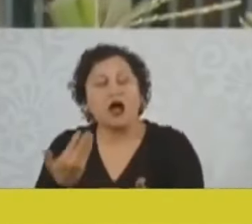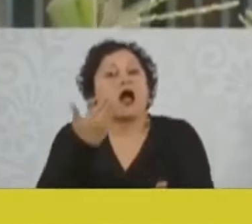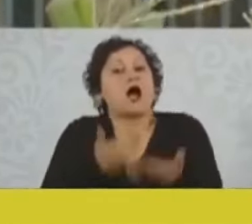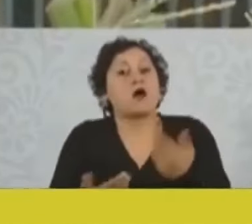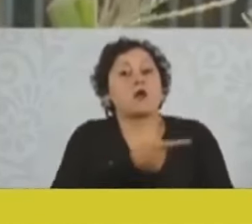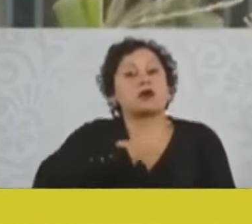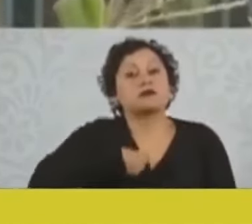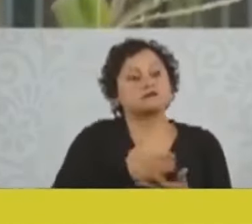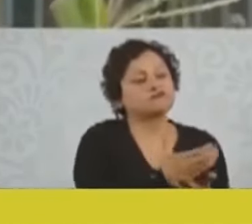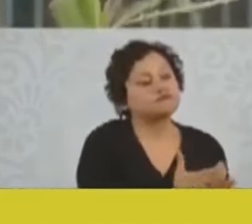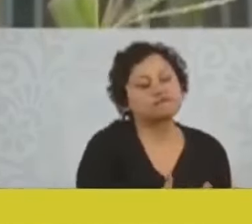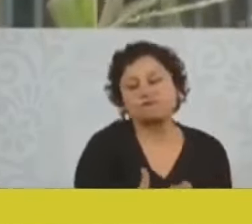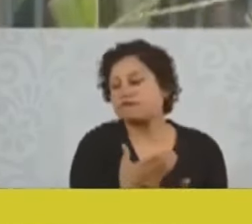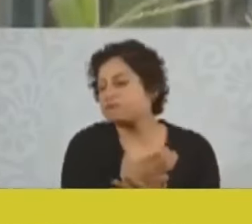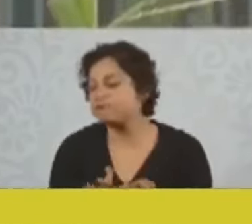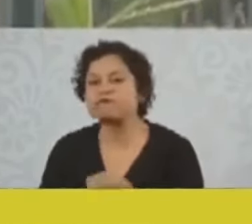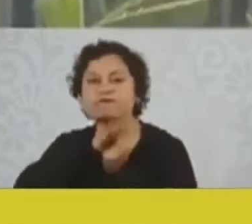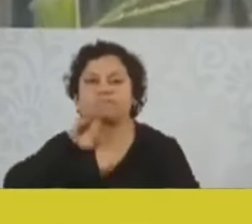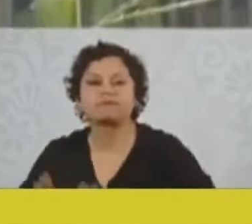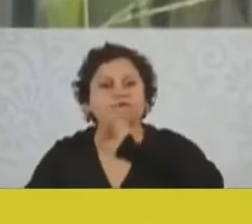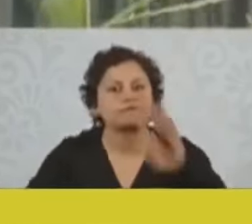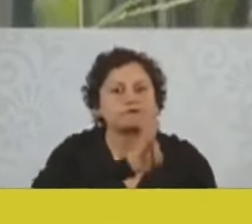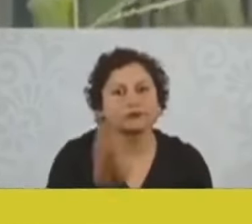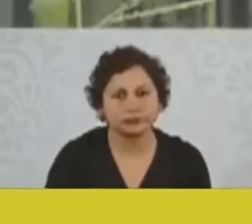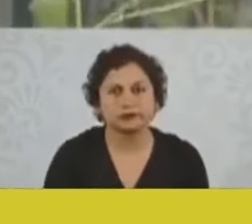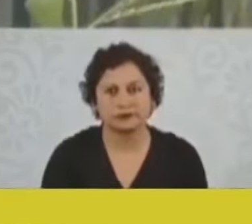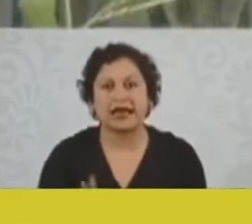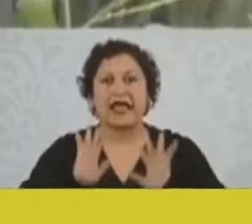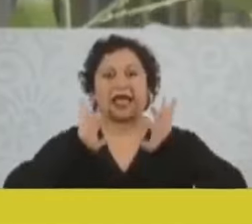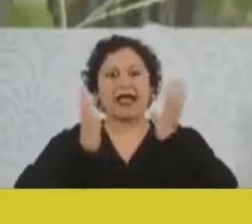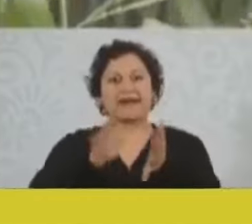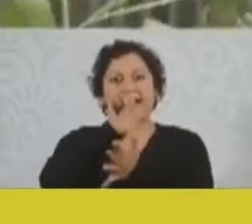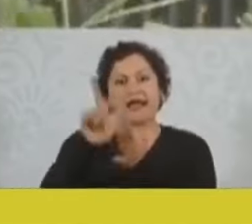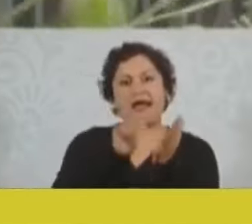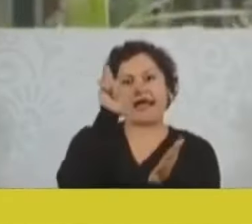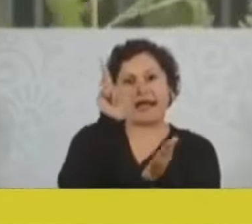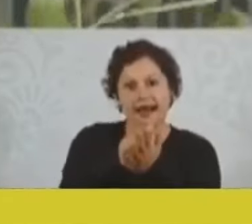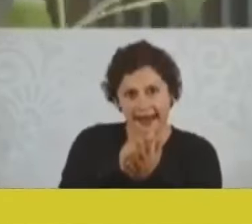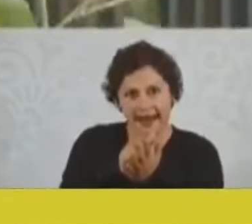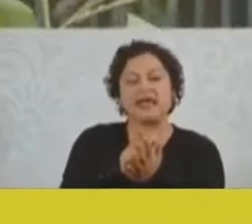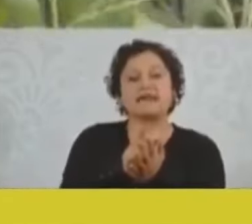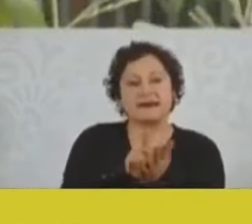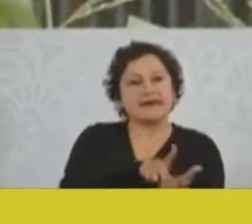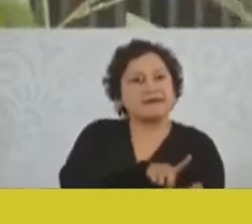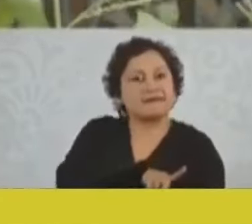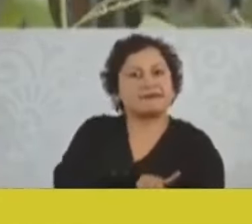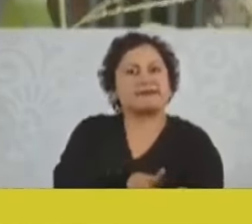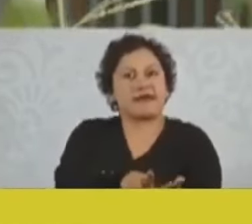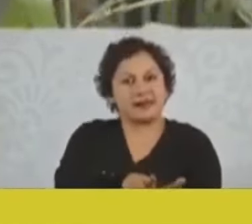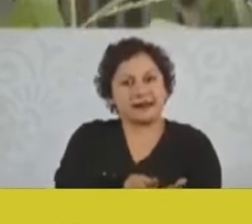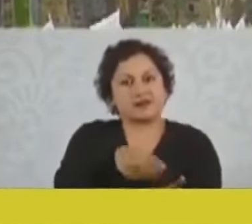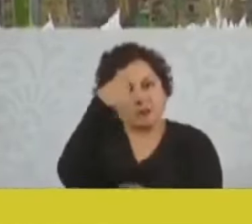and Afro-Mexican communities. He was approved